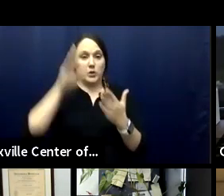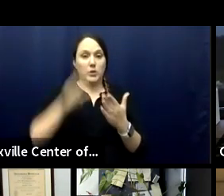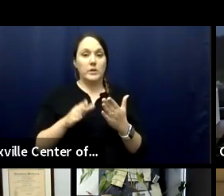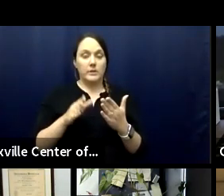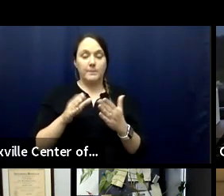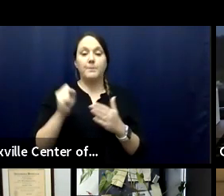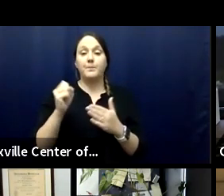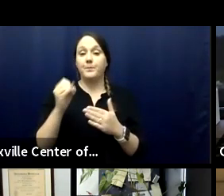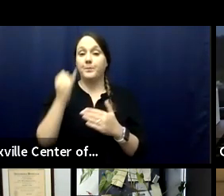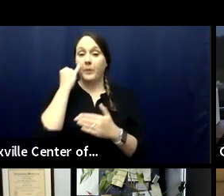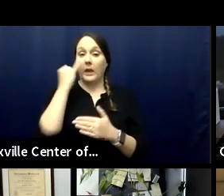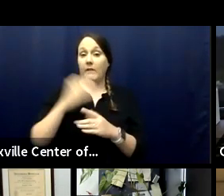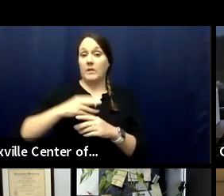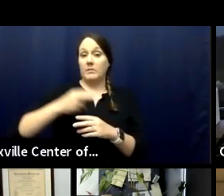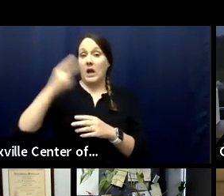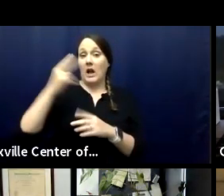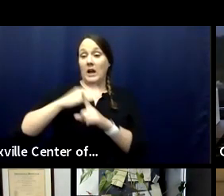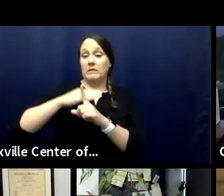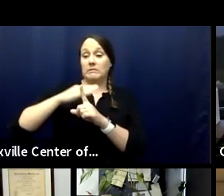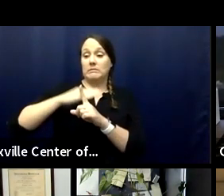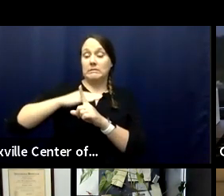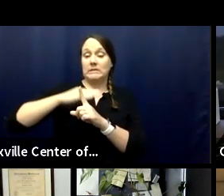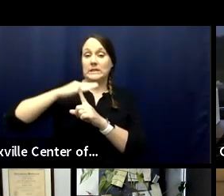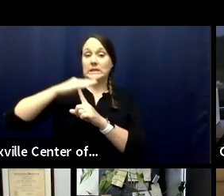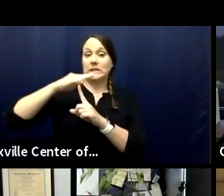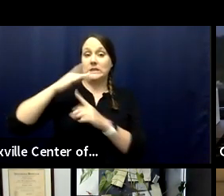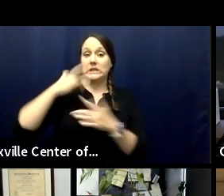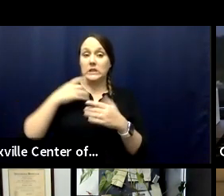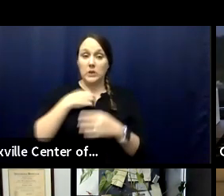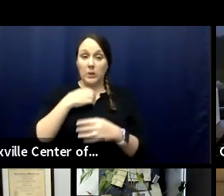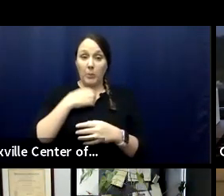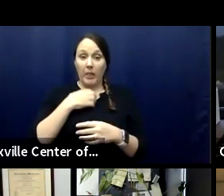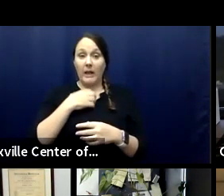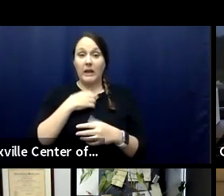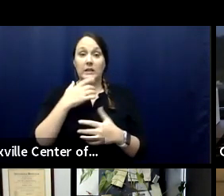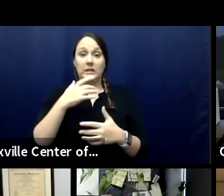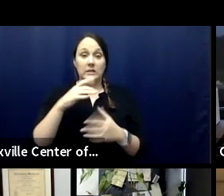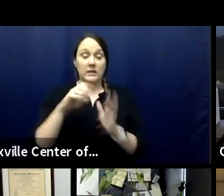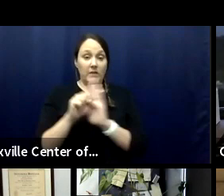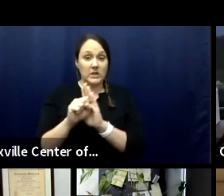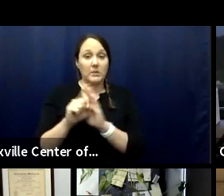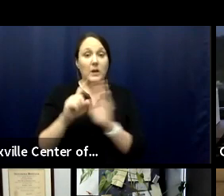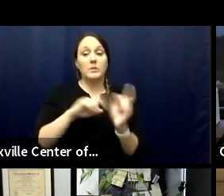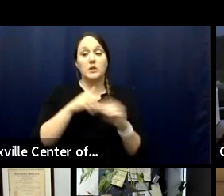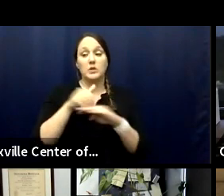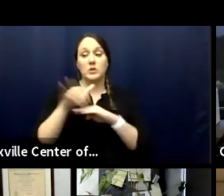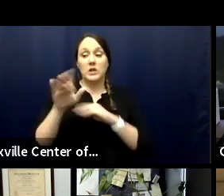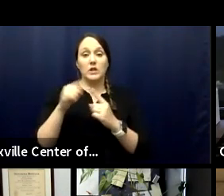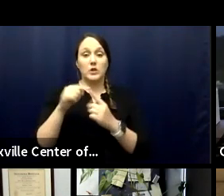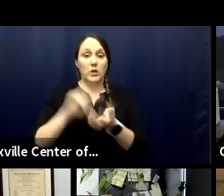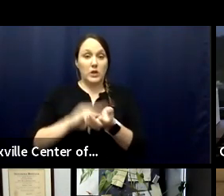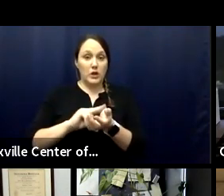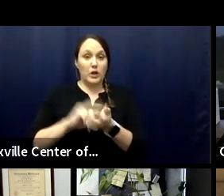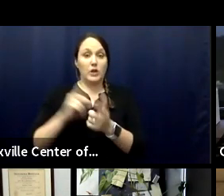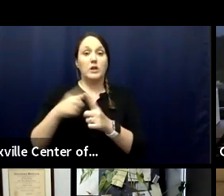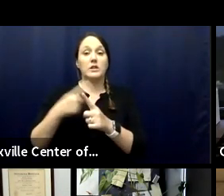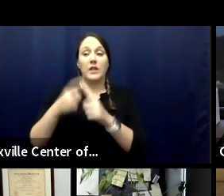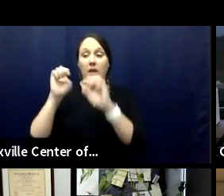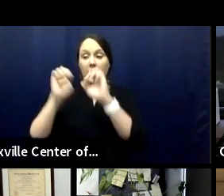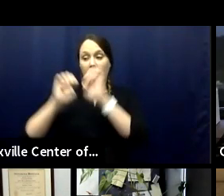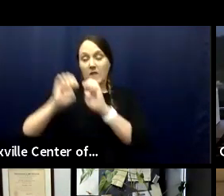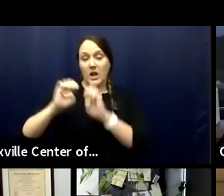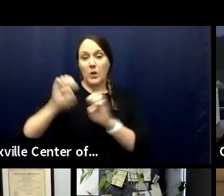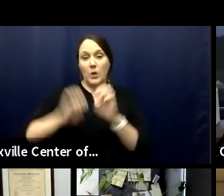those that have an elevated temperature or complain of symptoms are sent to the nurse, and somebody evaluates them further, you know, asking